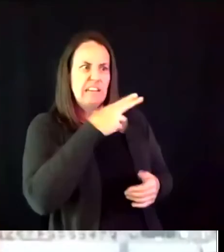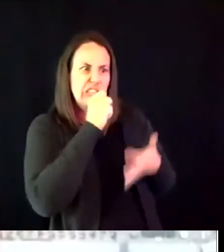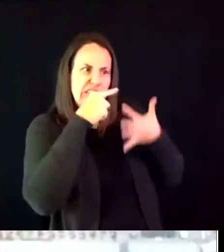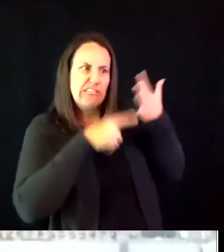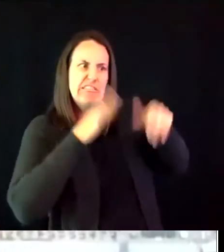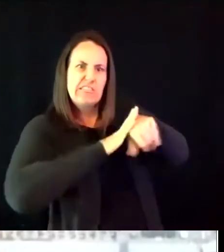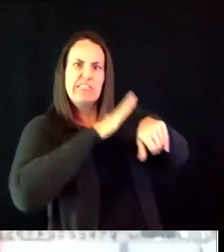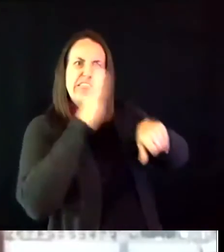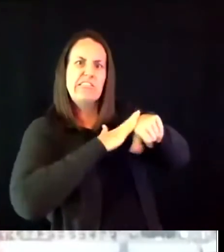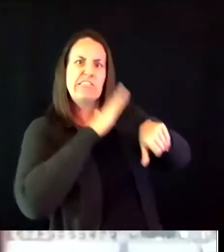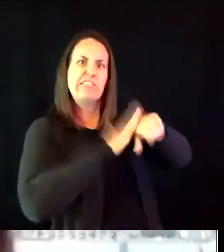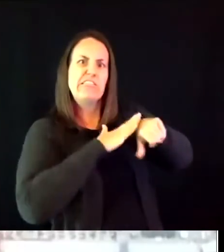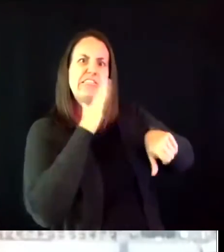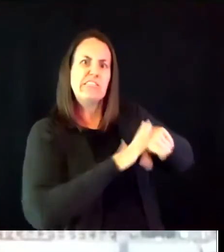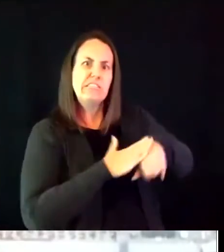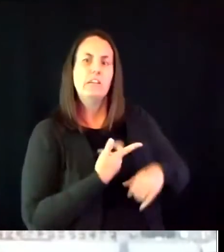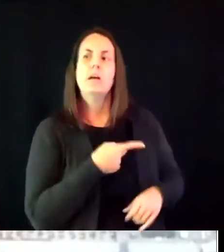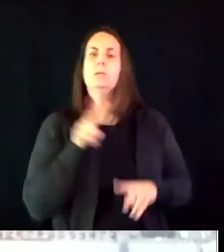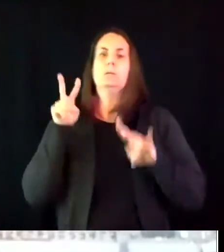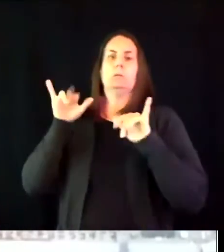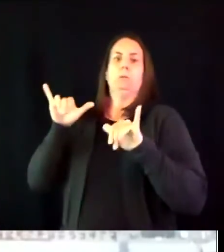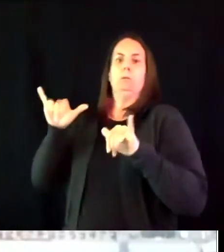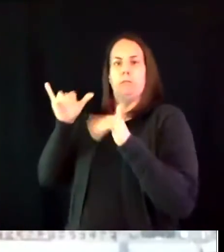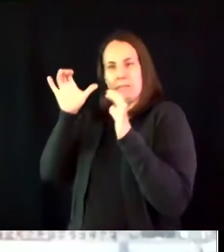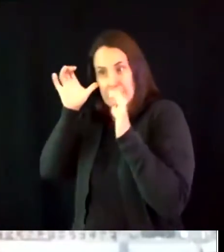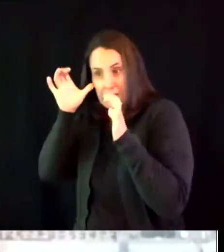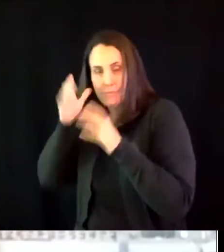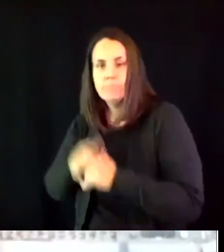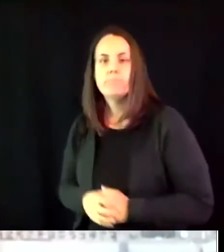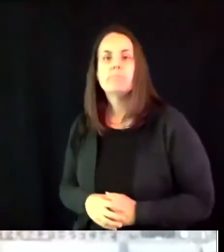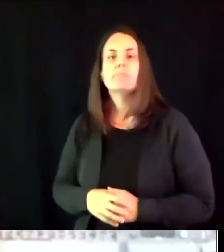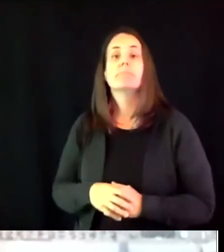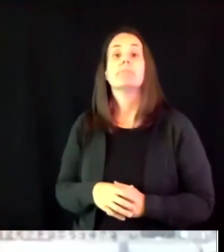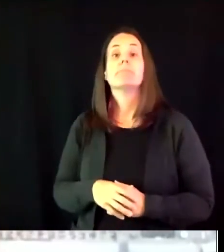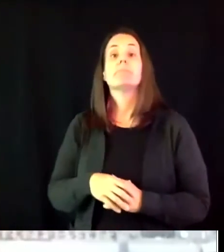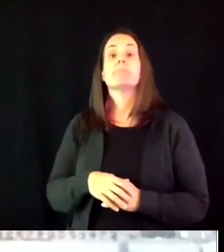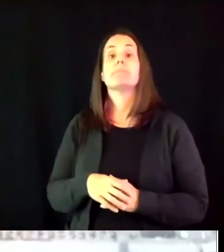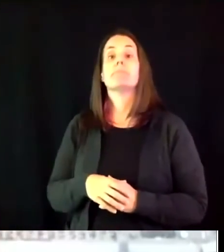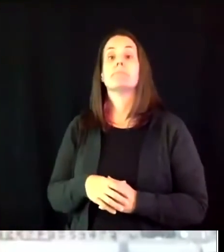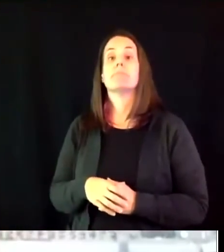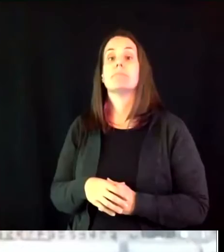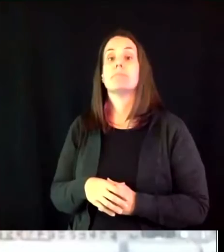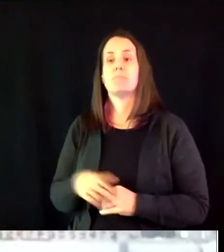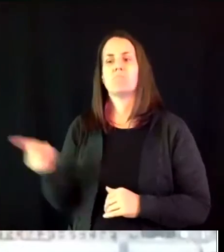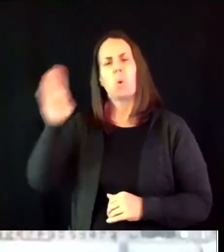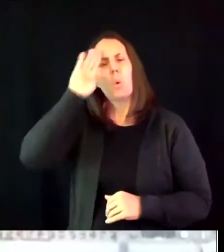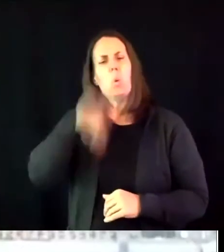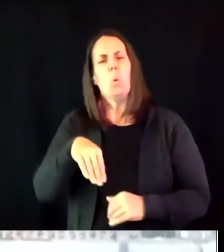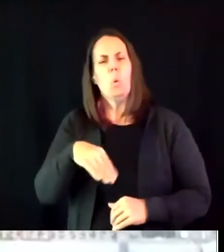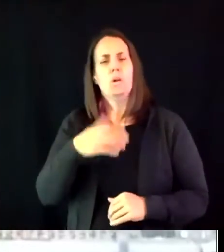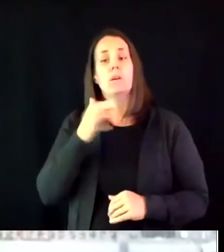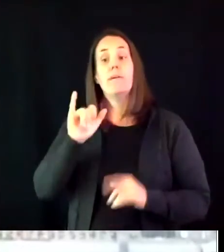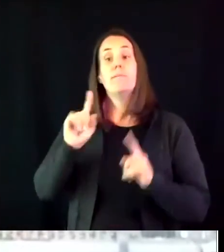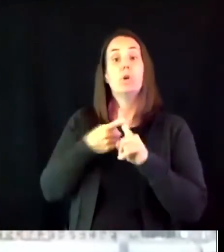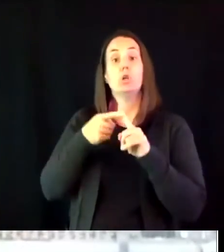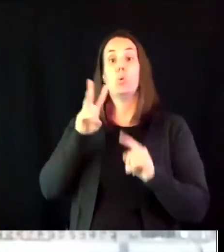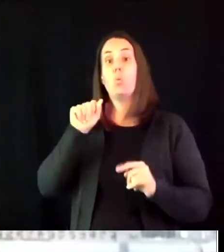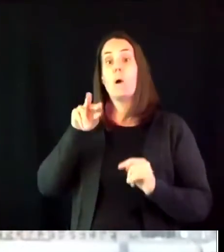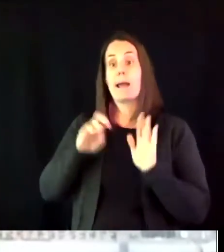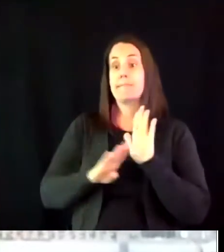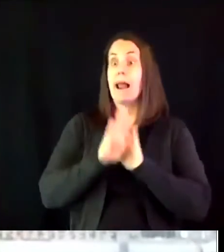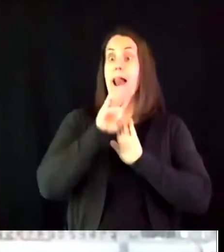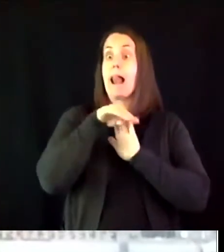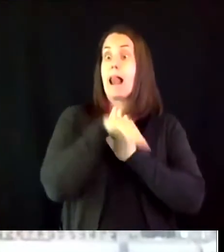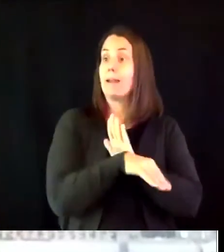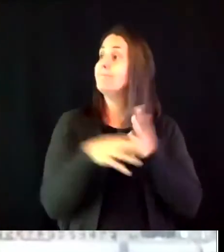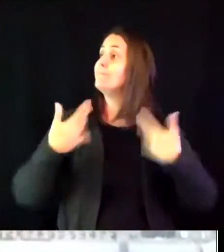we experienced is one and done. And here we are today. And many of the alternate care facilities across the United States were